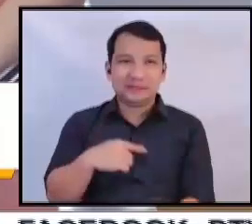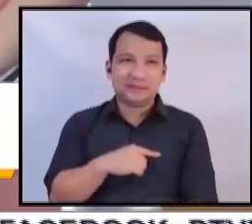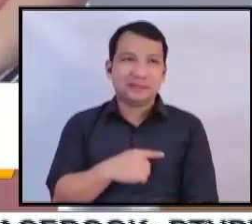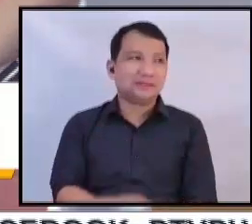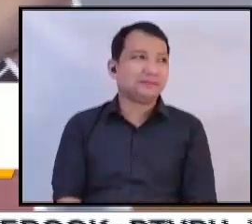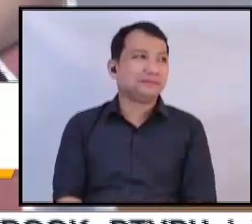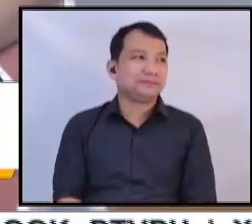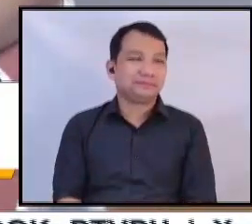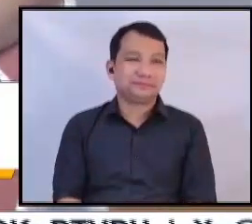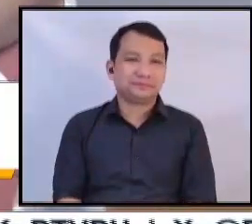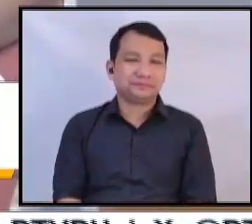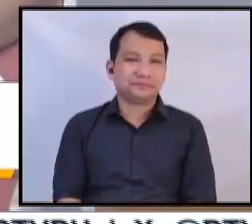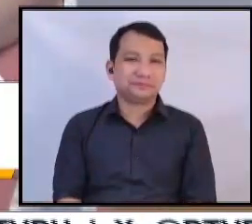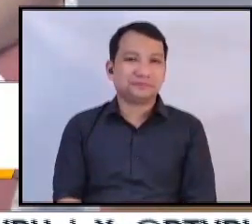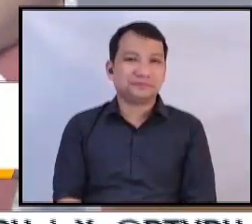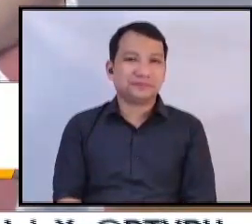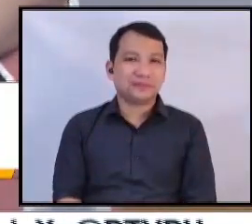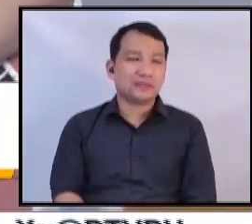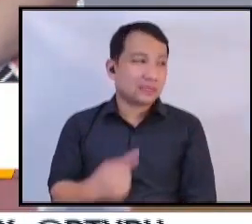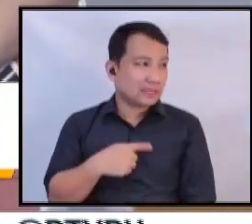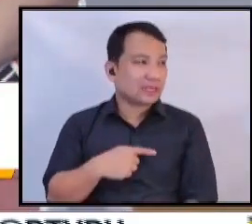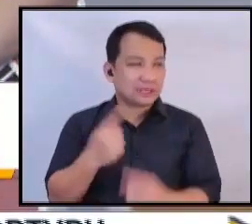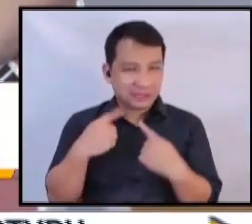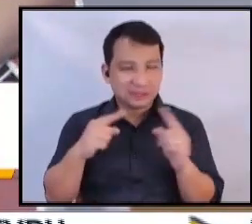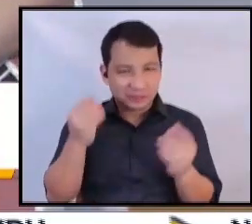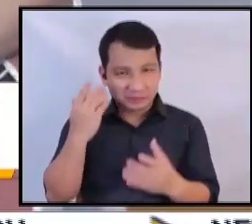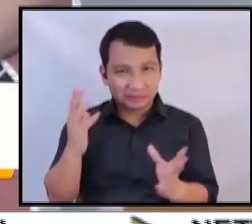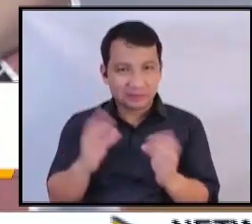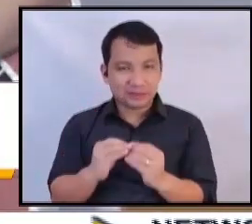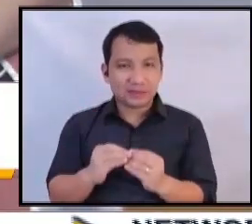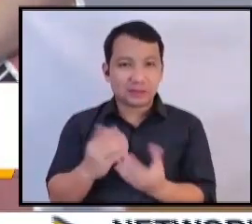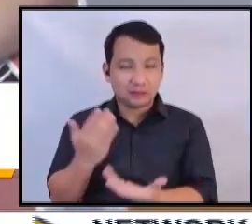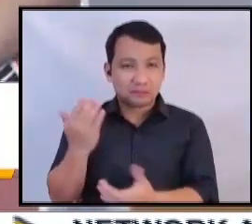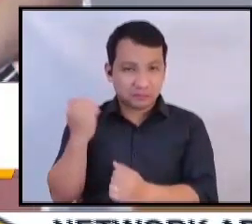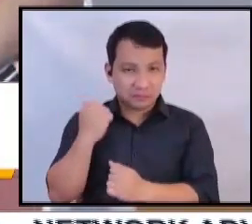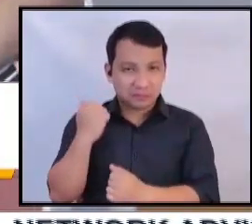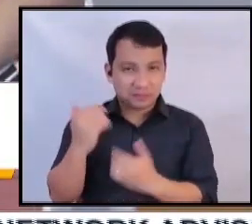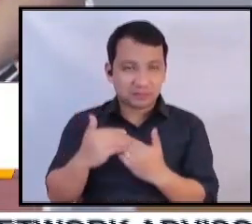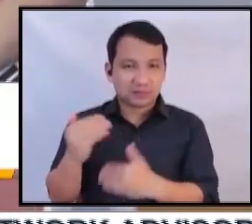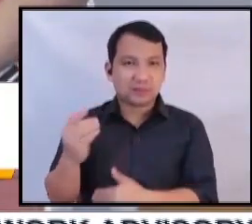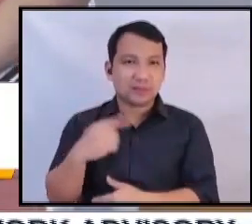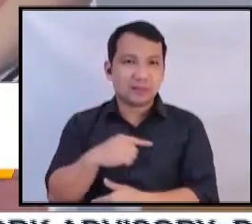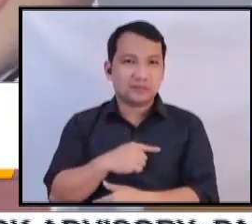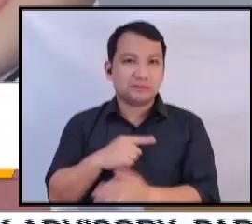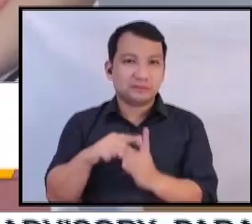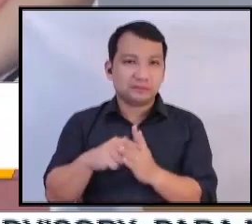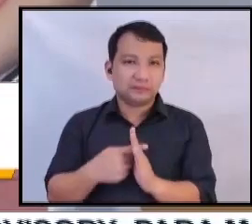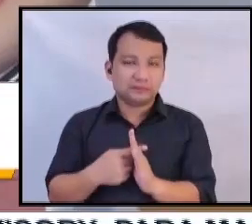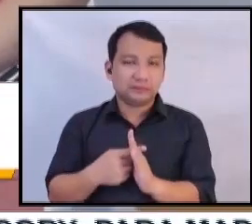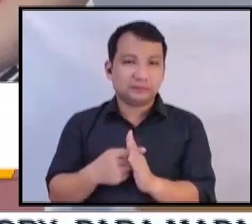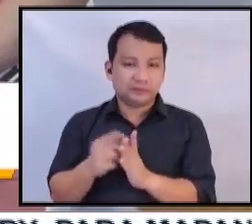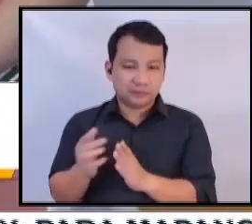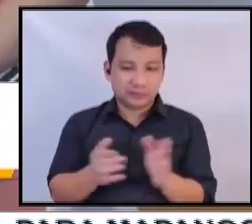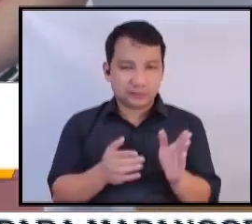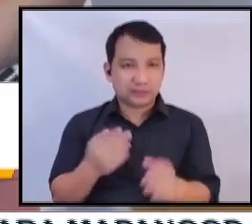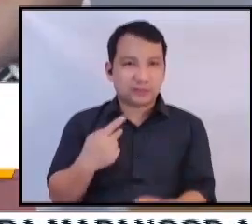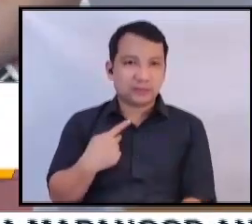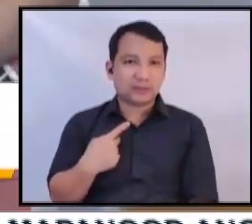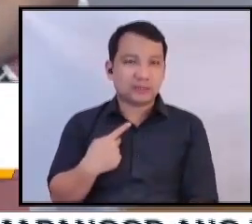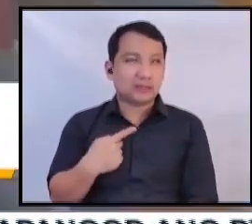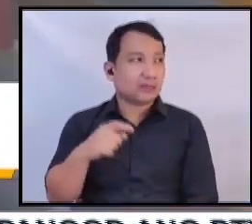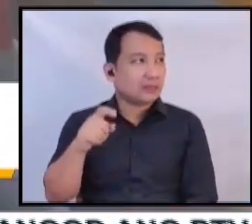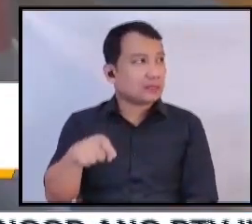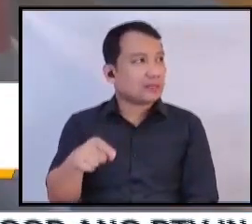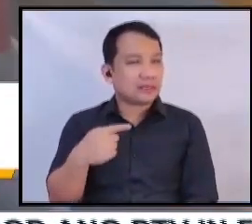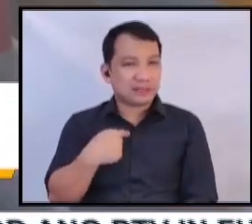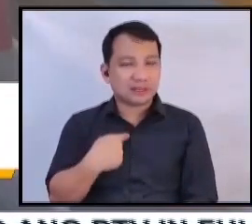I'm still celebrating the victory, so but hopefully soon we get to start the preparations. Yes, you still have a few months. How about